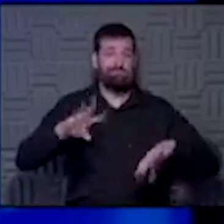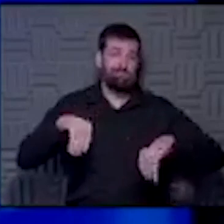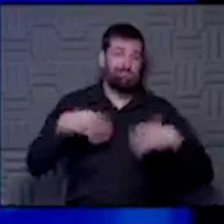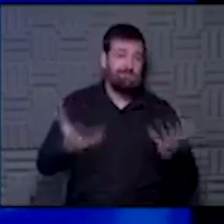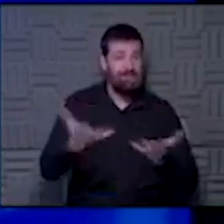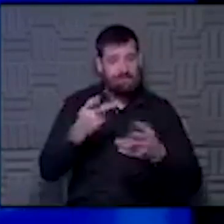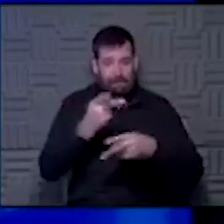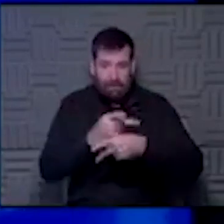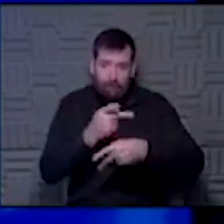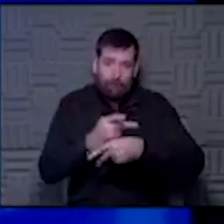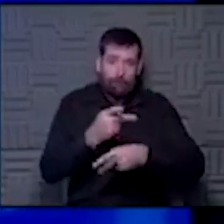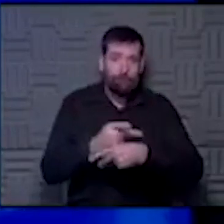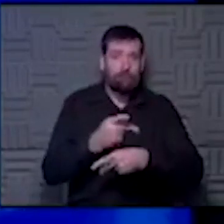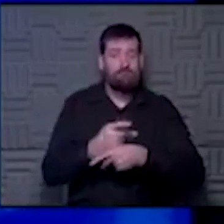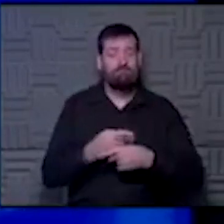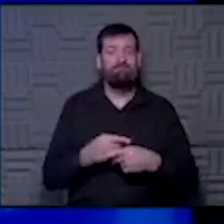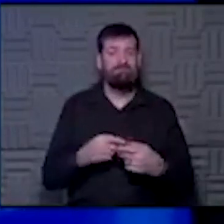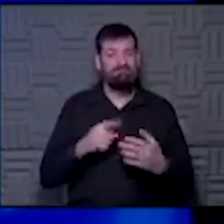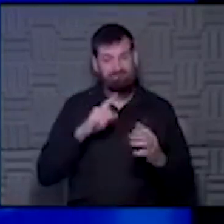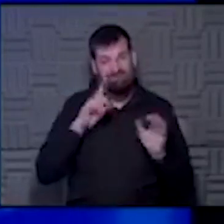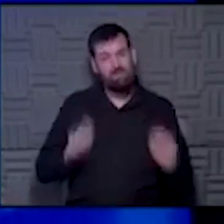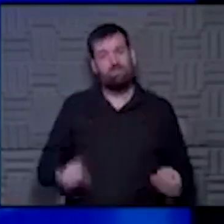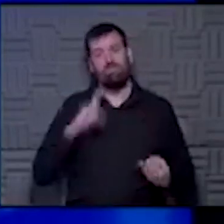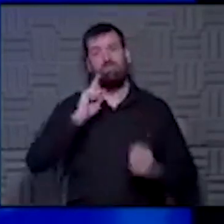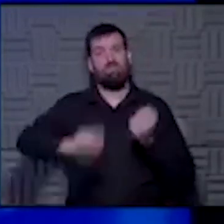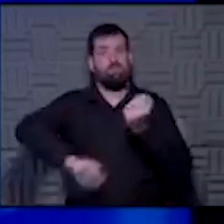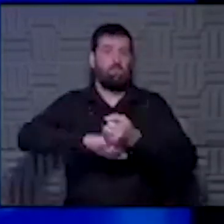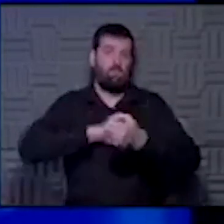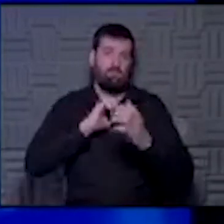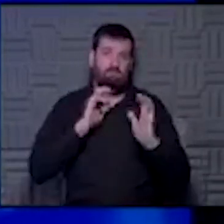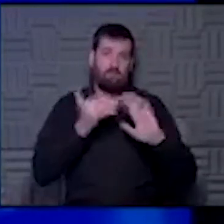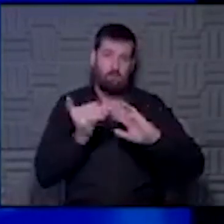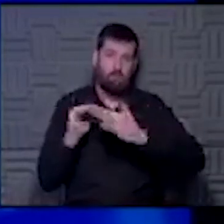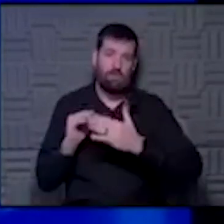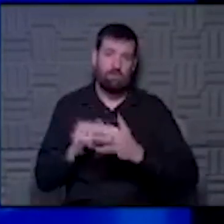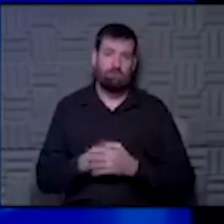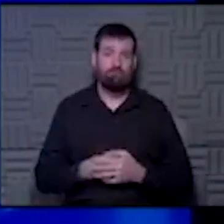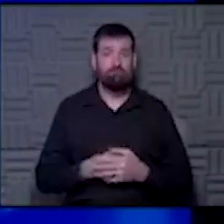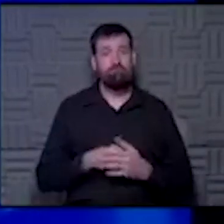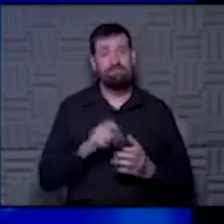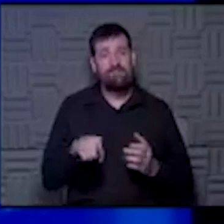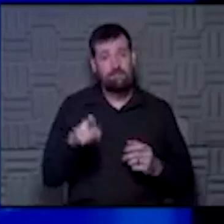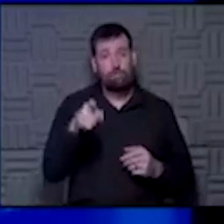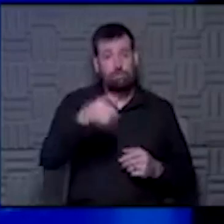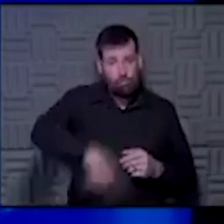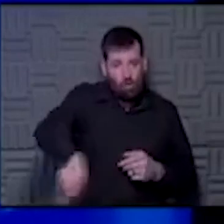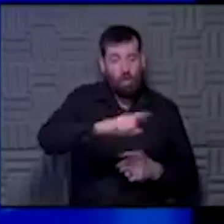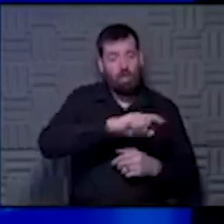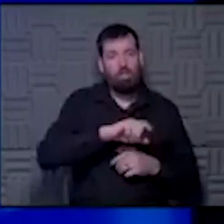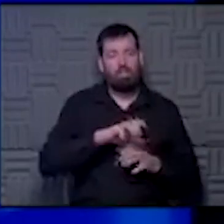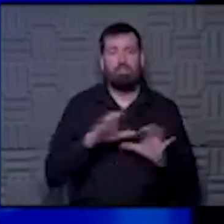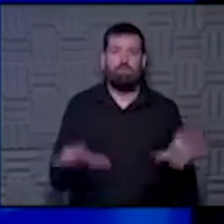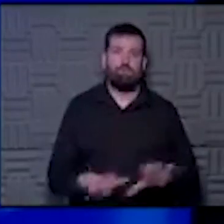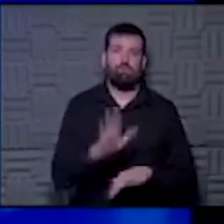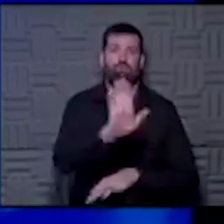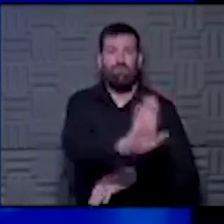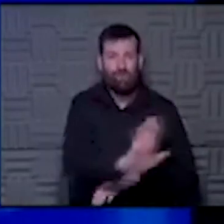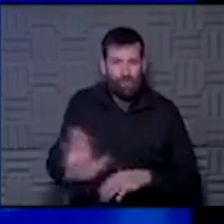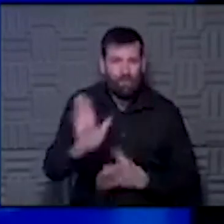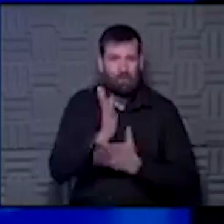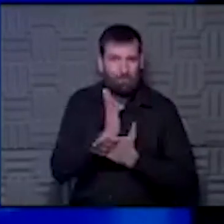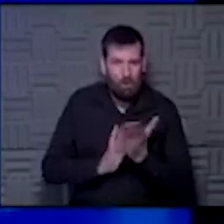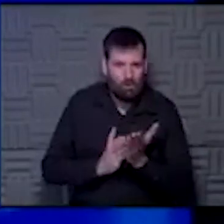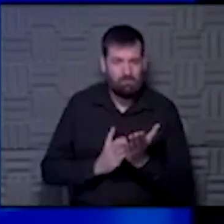need or need to be able to support our community. And we need you all to do your part as well to make sure that